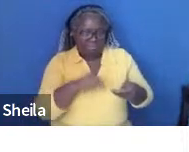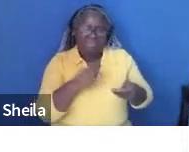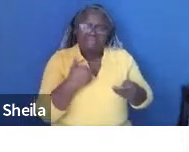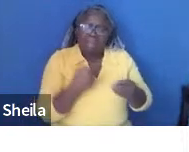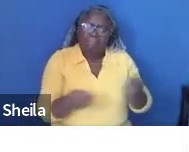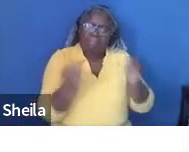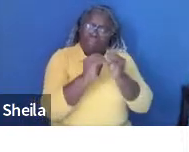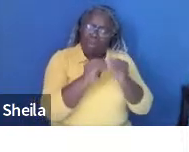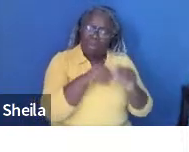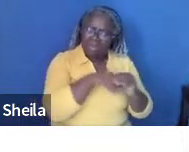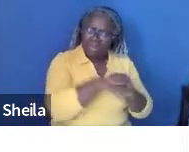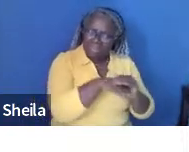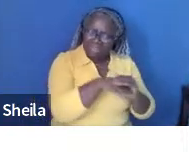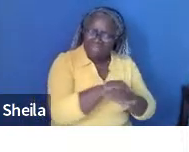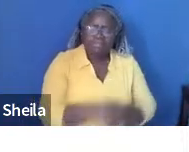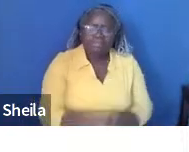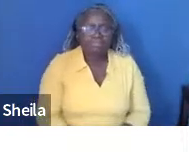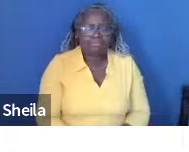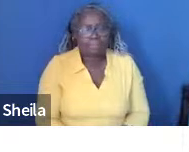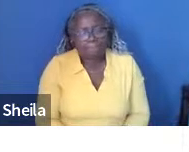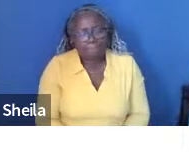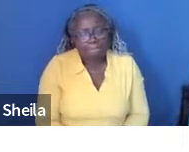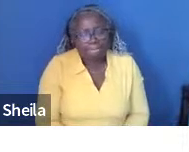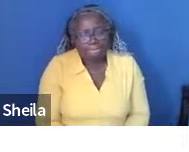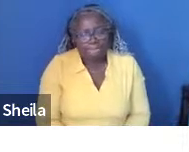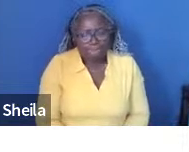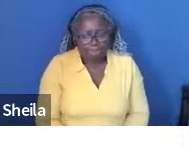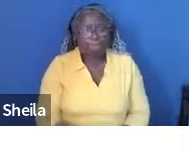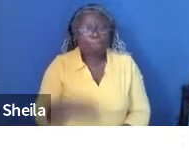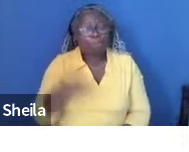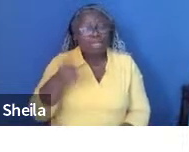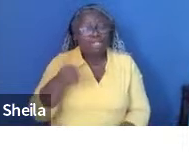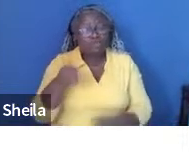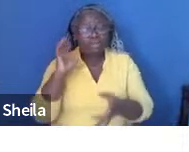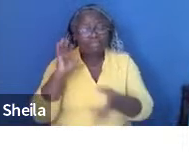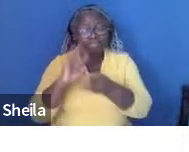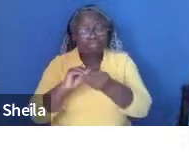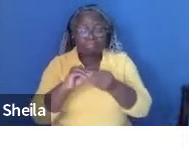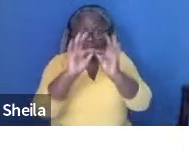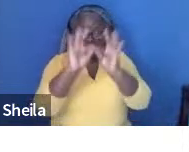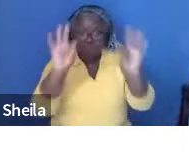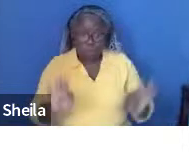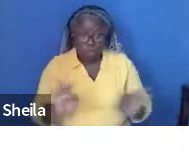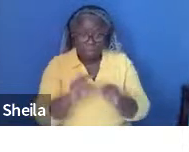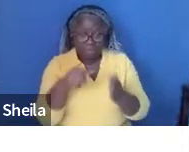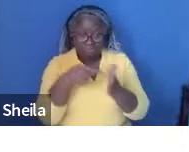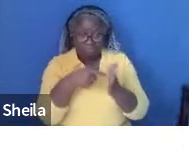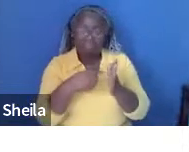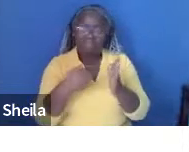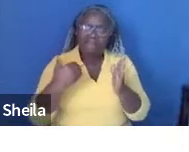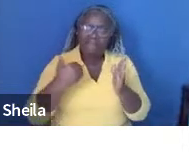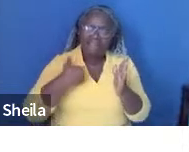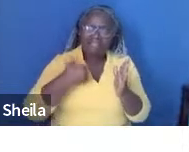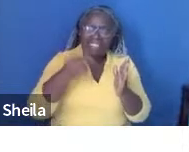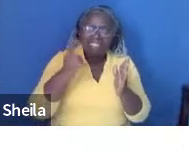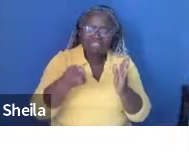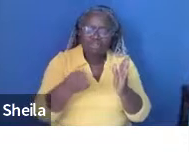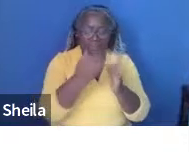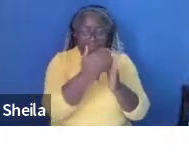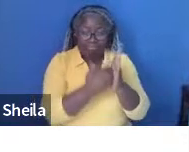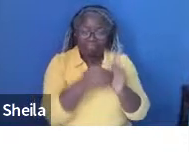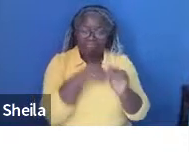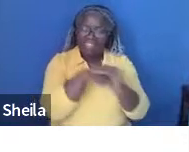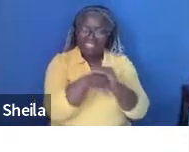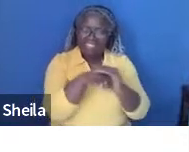be completed on the tablet has accessibility standards that were mentioned earlier on the electronic content slide. So Section